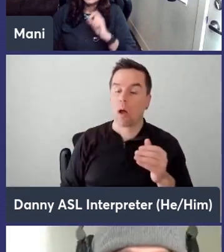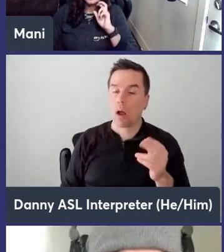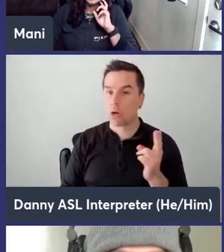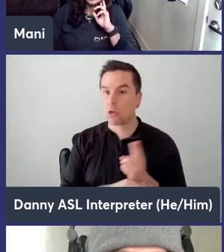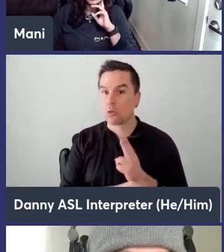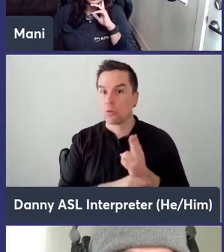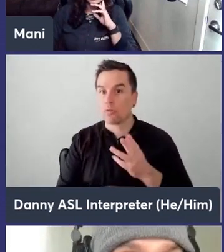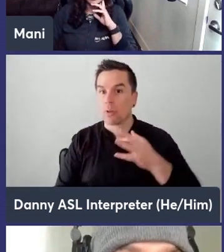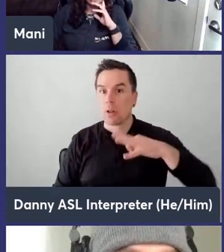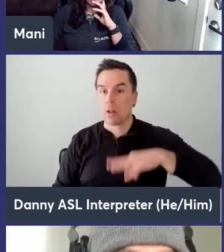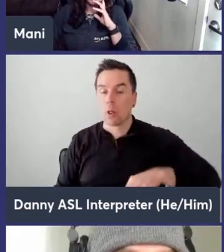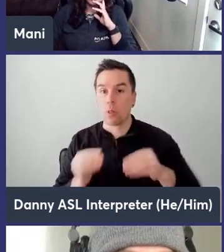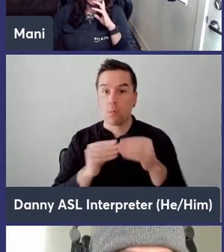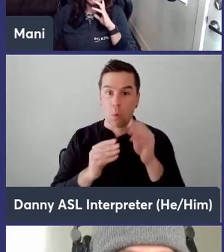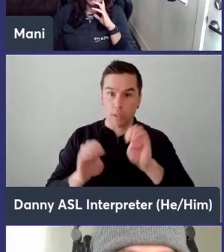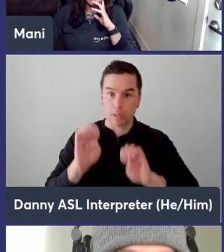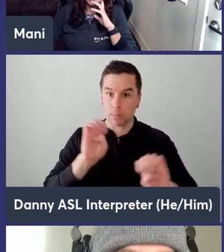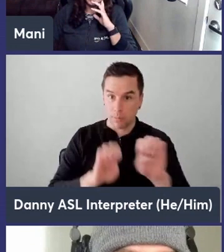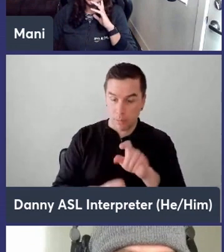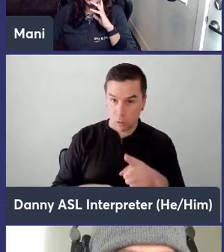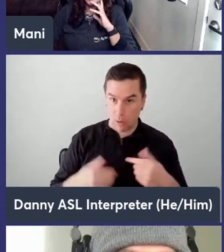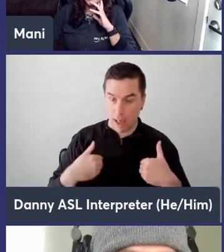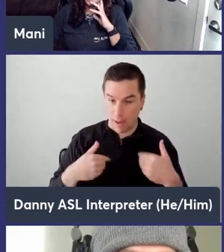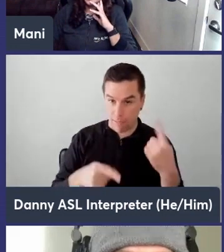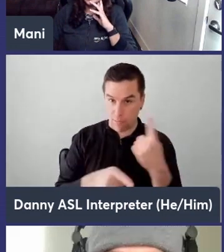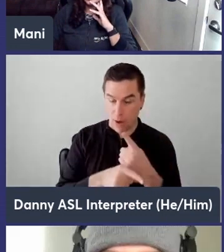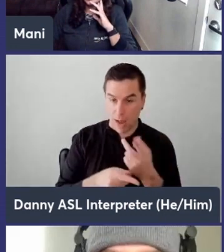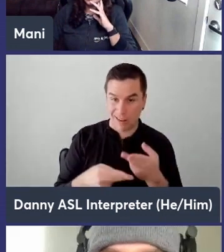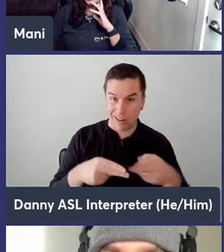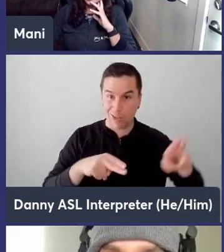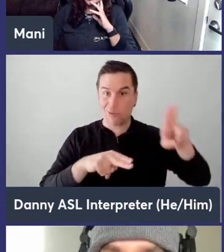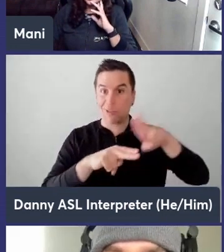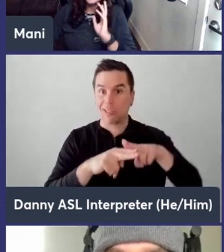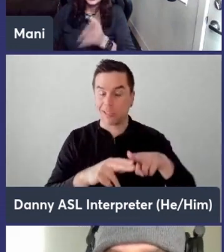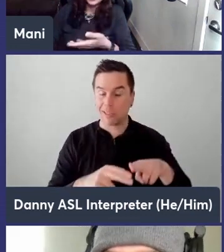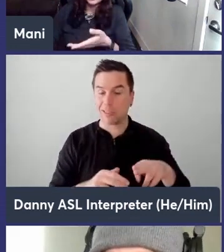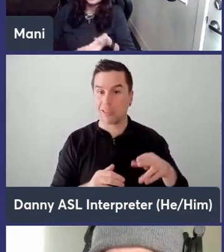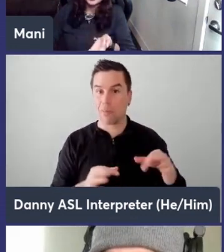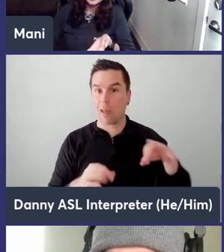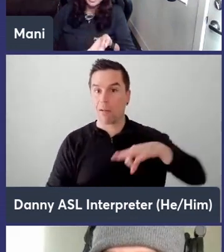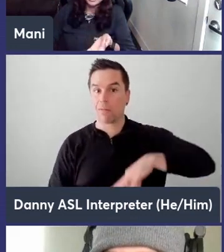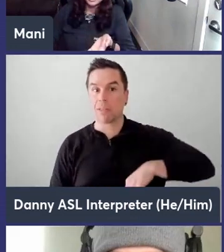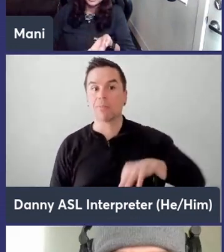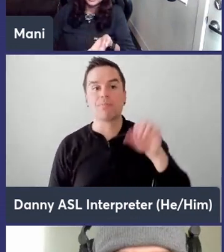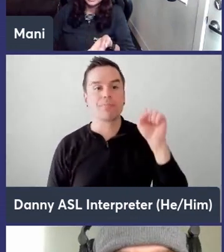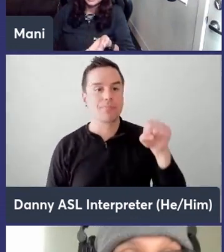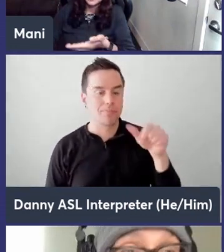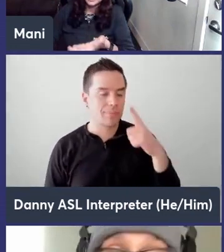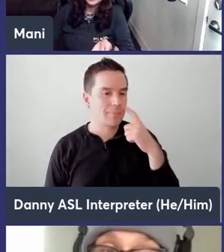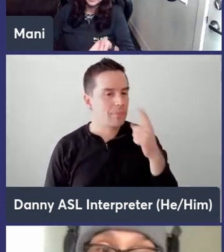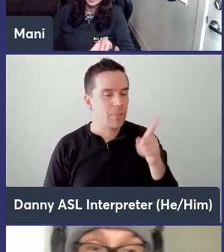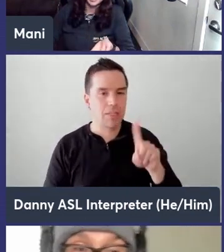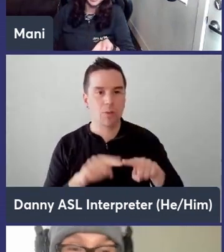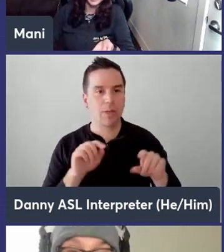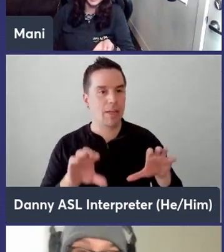more experiments you have, obviously, right? Yeah, absolutely. Because you cannot do this manually, right?